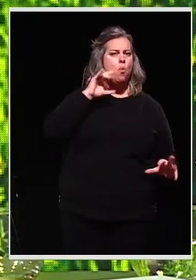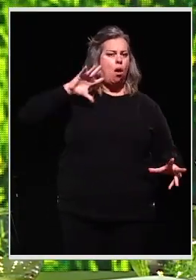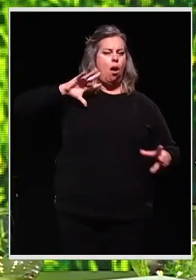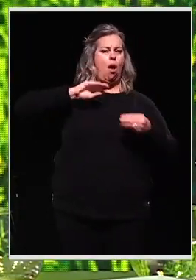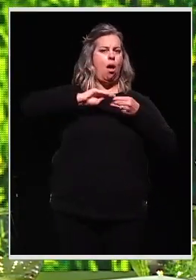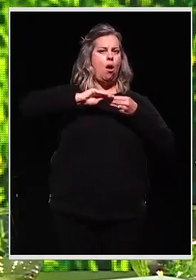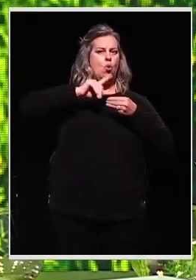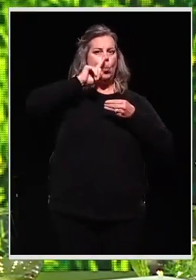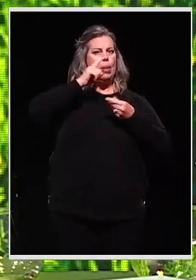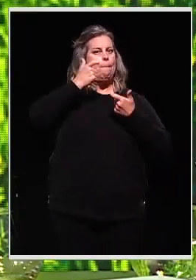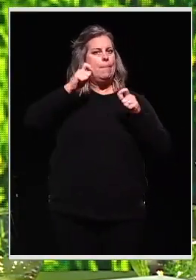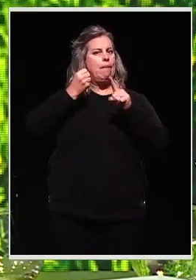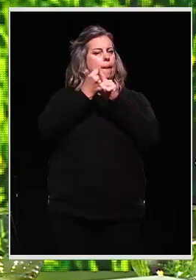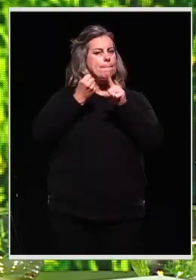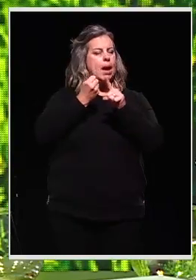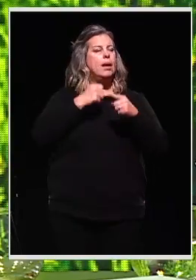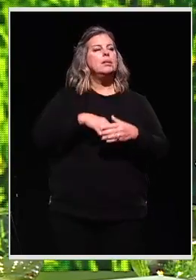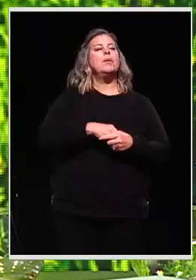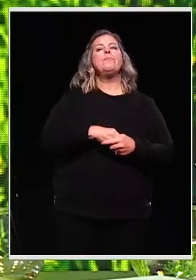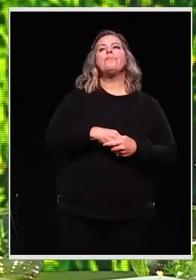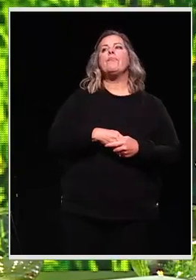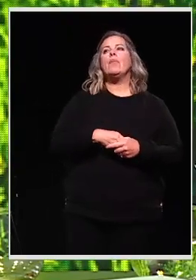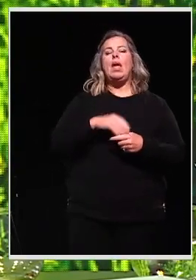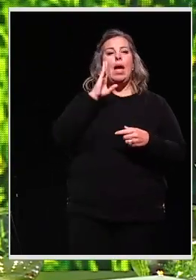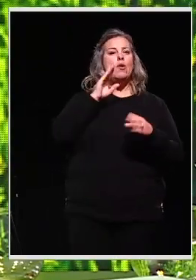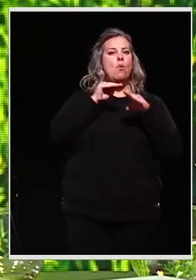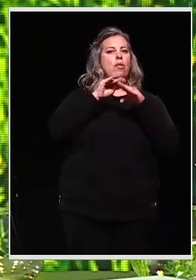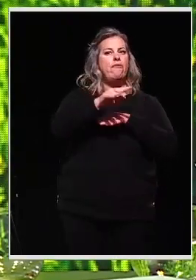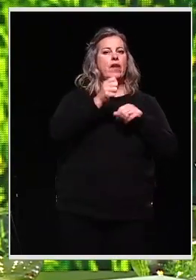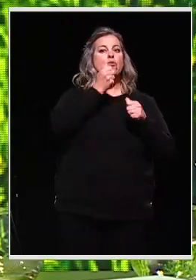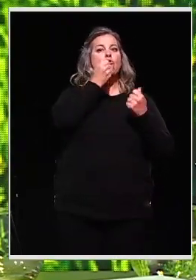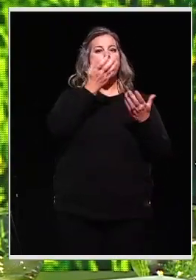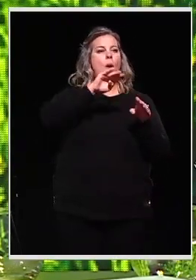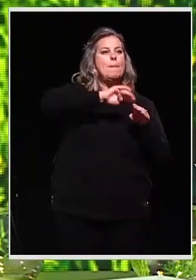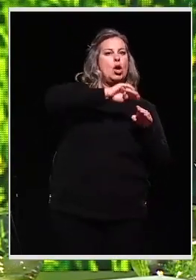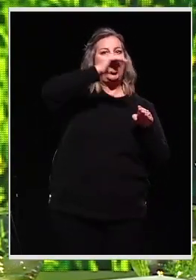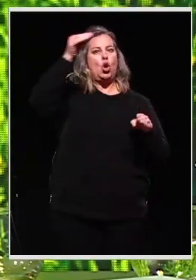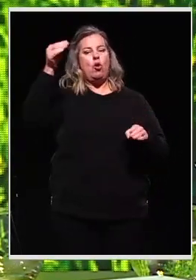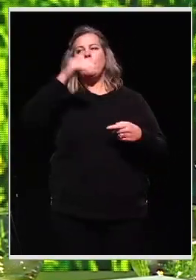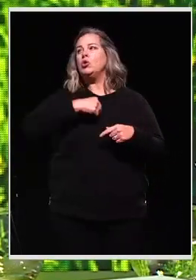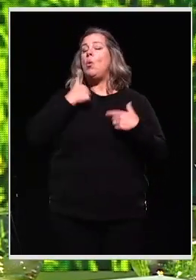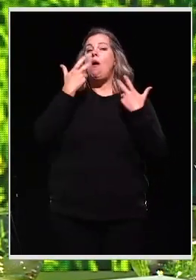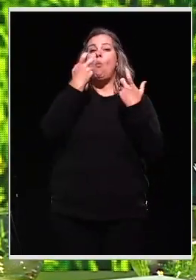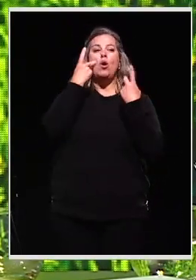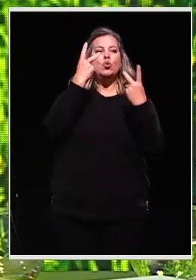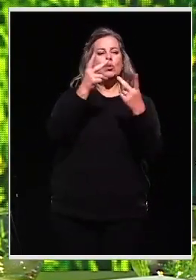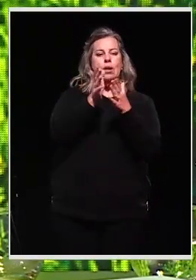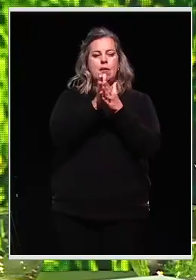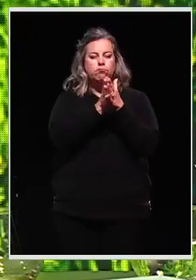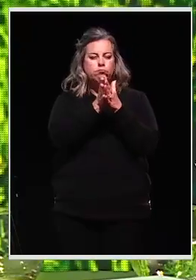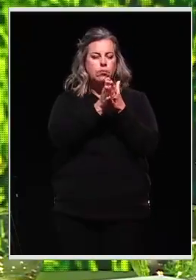have a real opportunity to bend the warming curve quickly. And I think that's where I want to see incentives. Let's